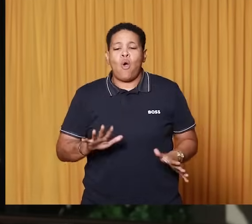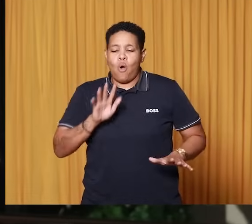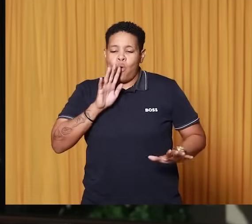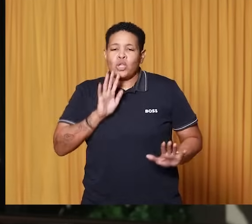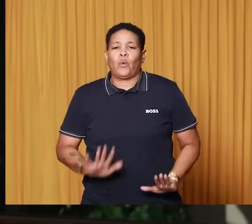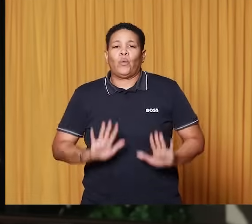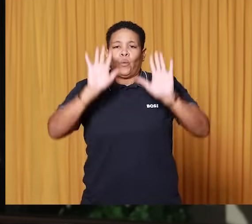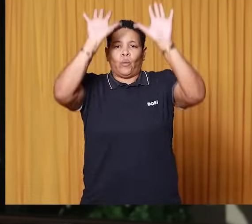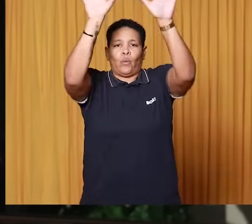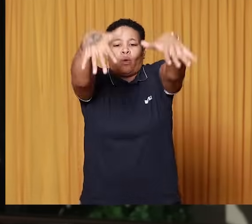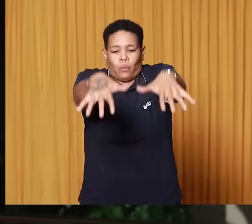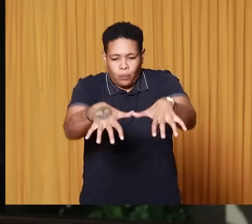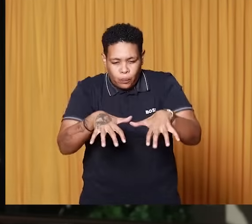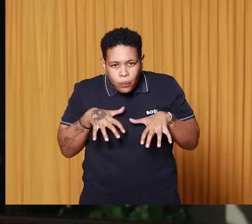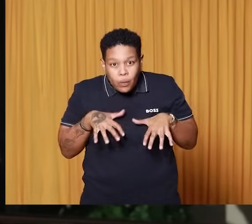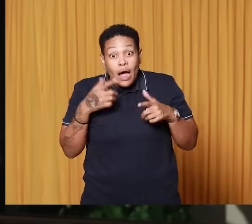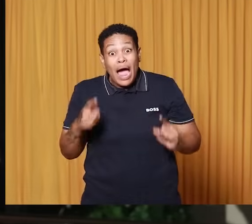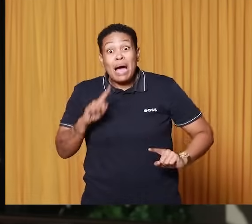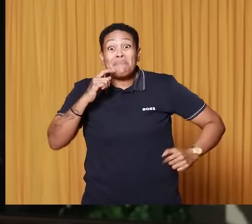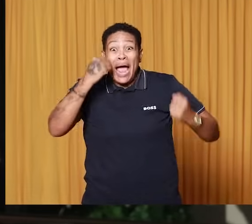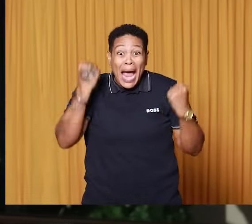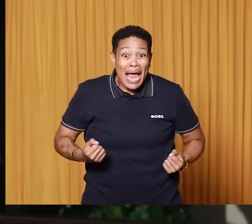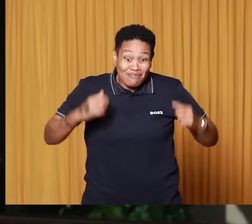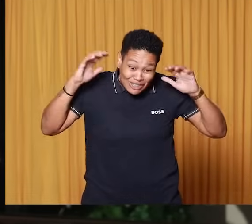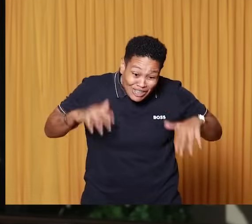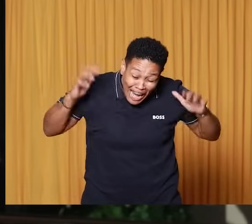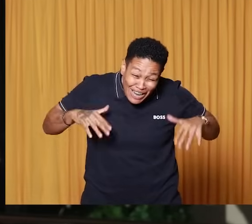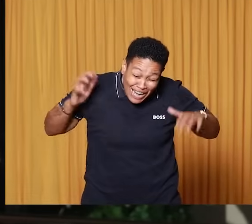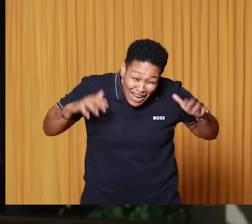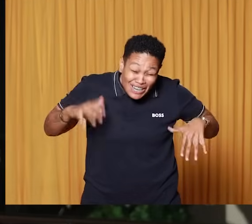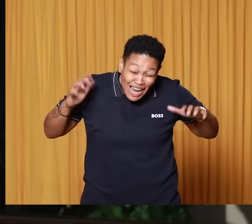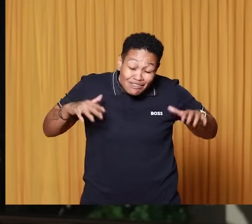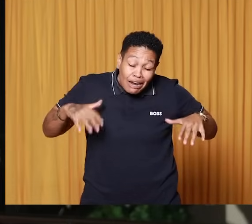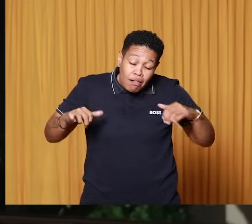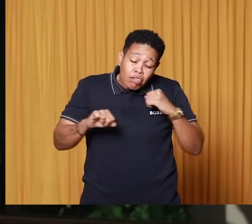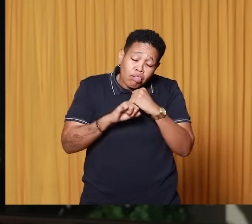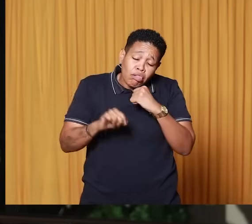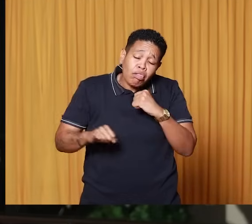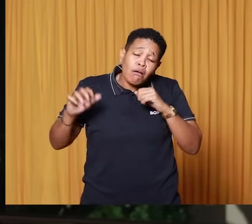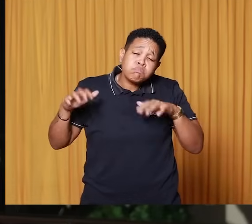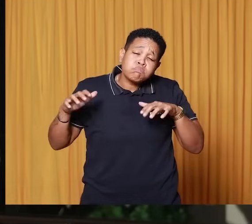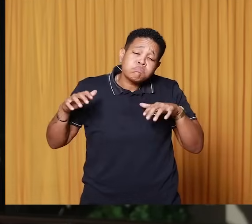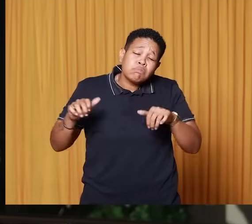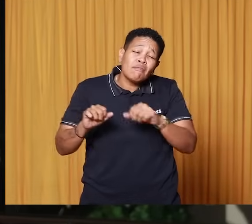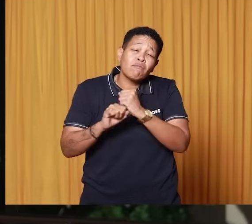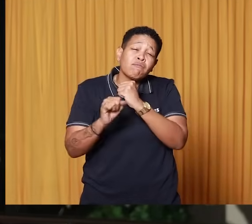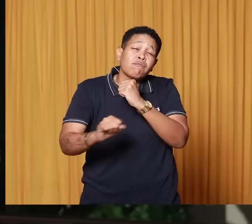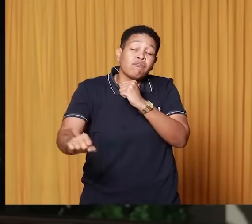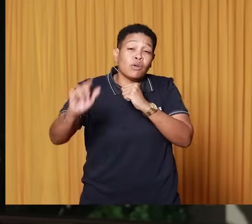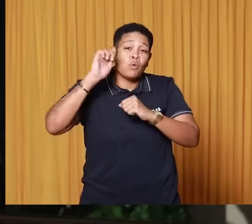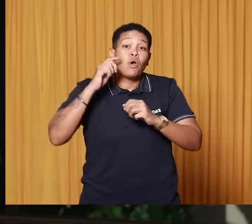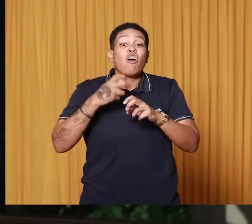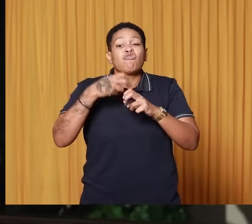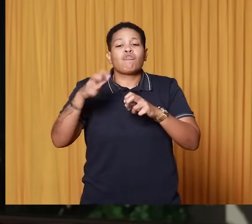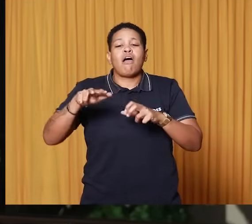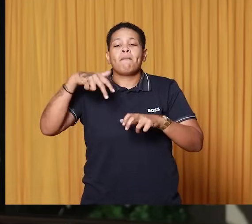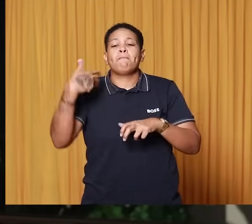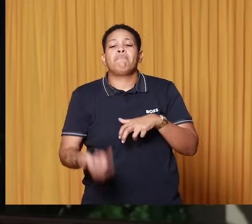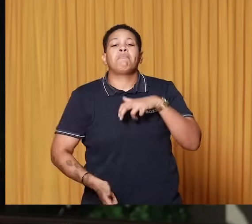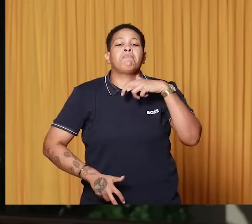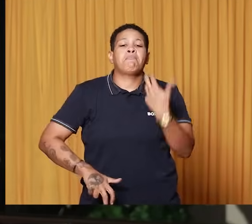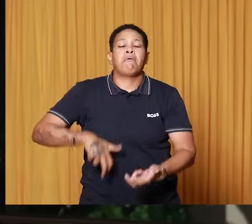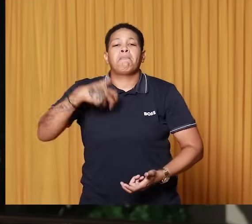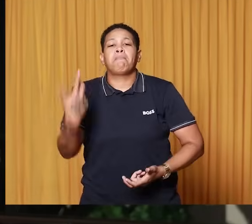surges. Extended rainfall and heavy rainflows will also trigger landslides in hilly